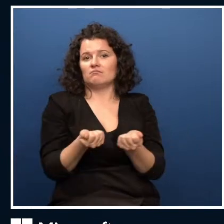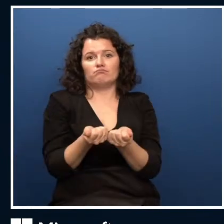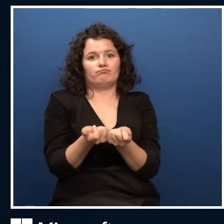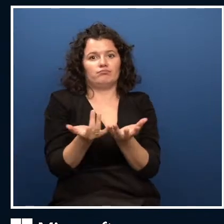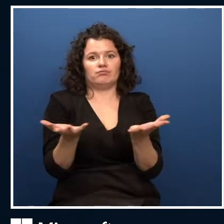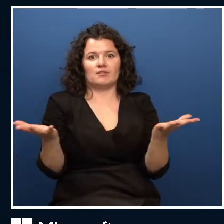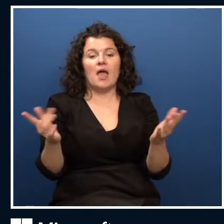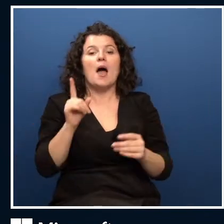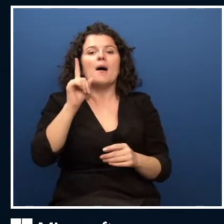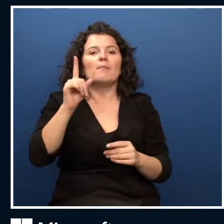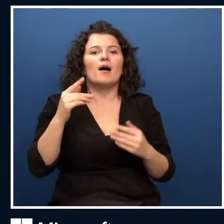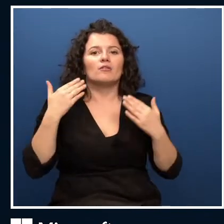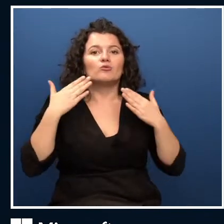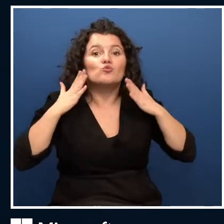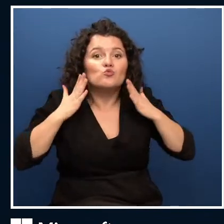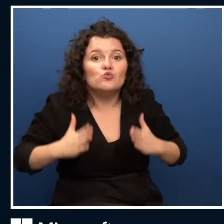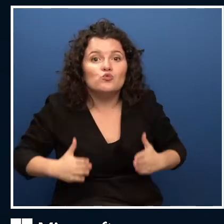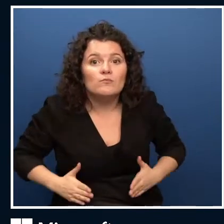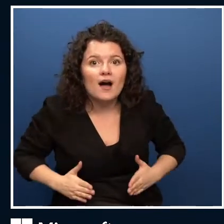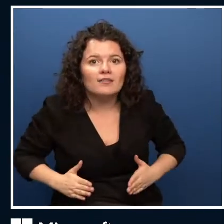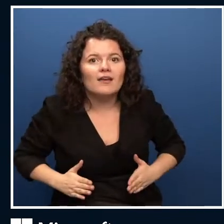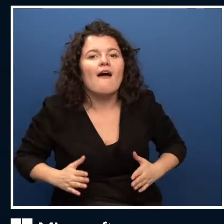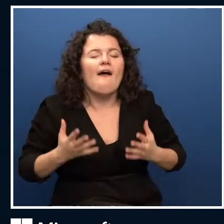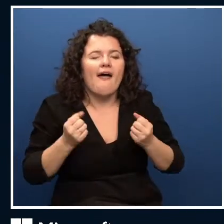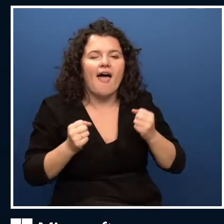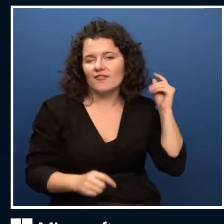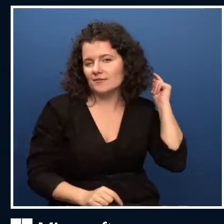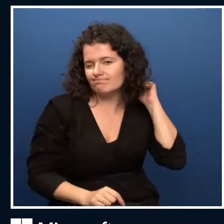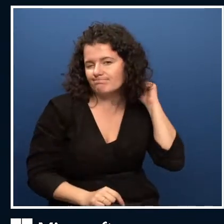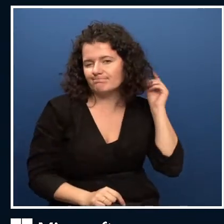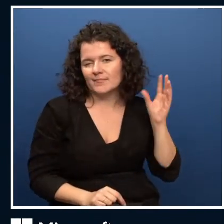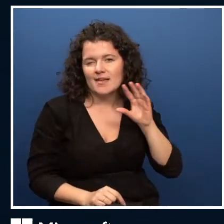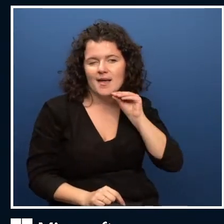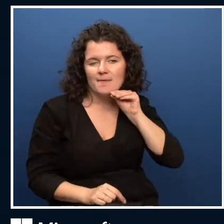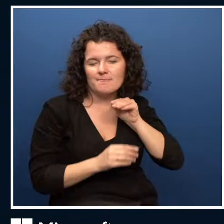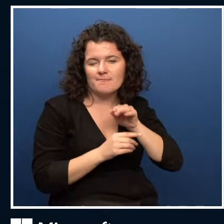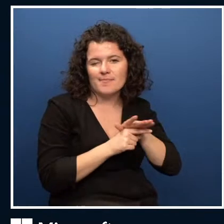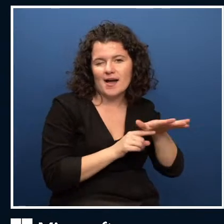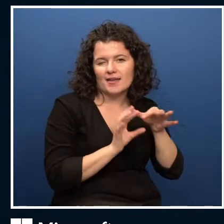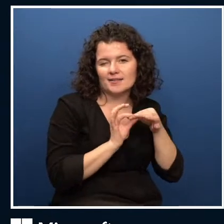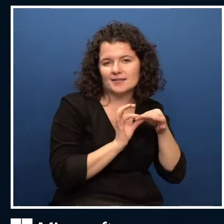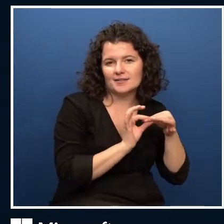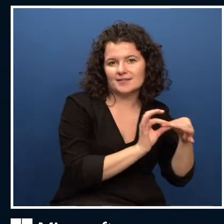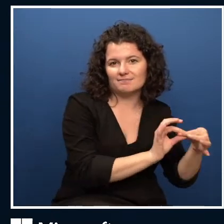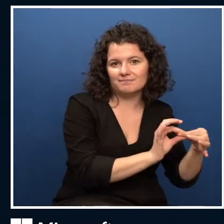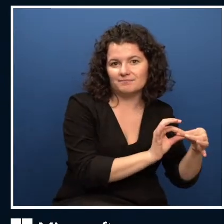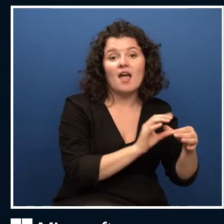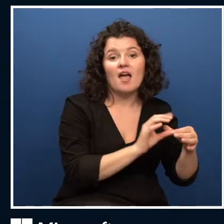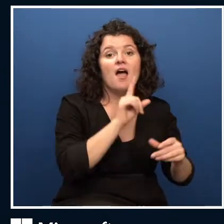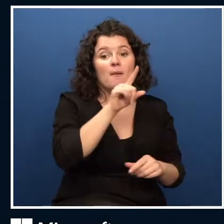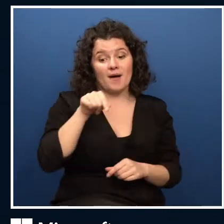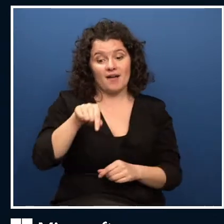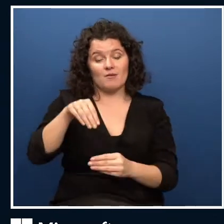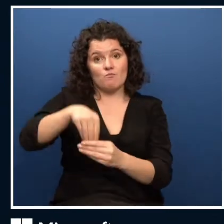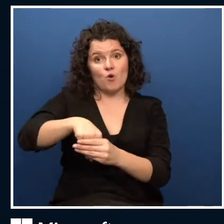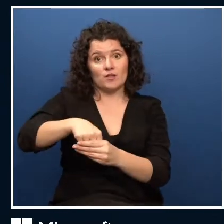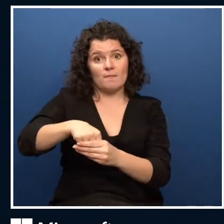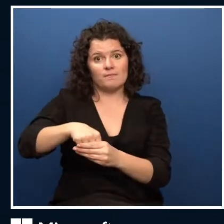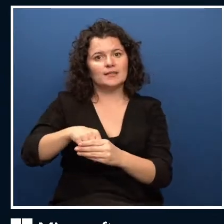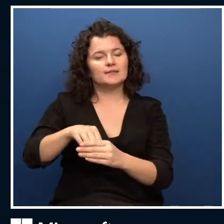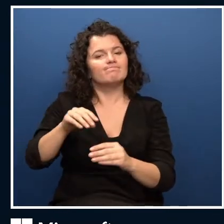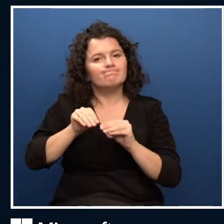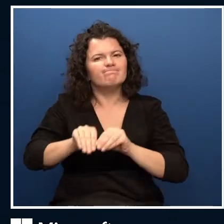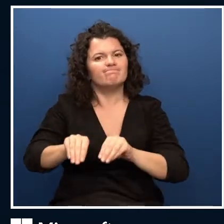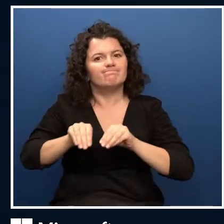is collected. Or maybe the model itself could introduce unfairness. Or you could have the deployment process introduce some